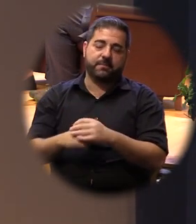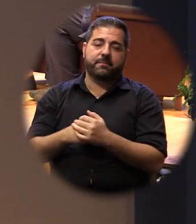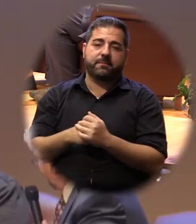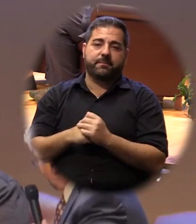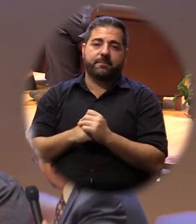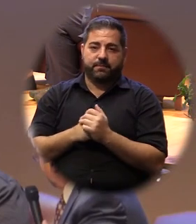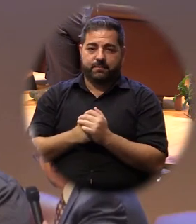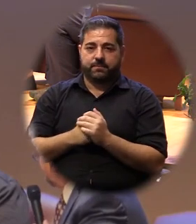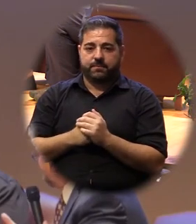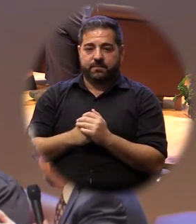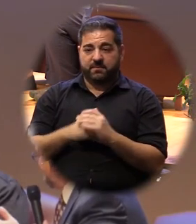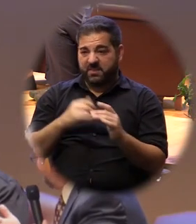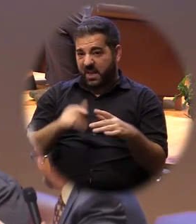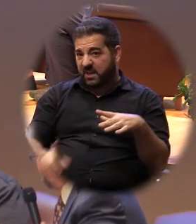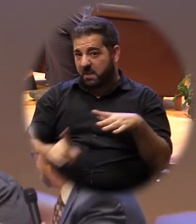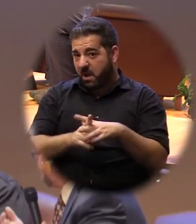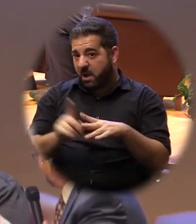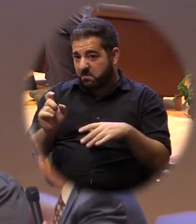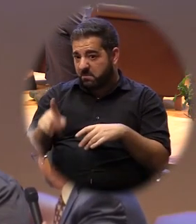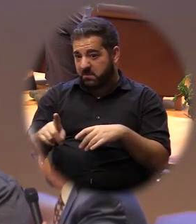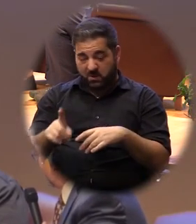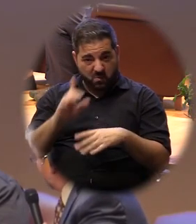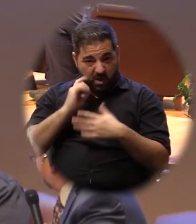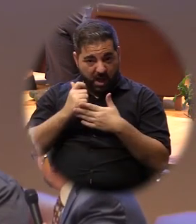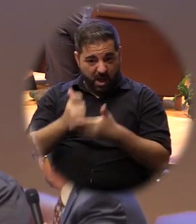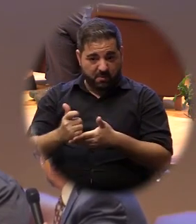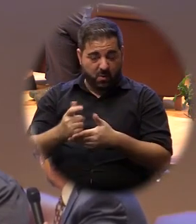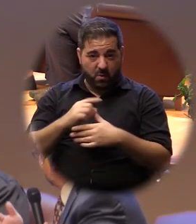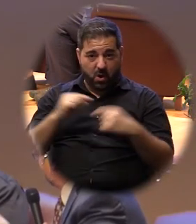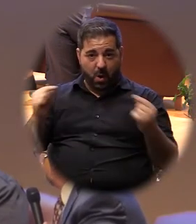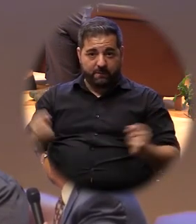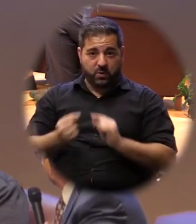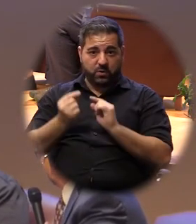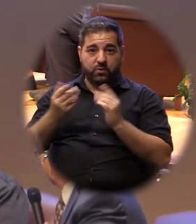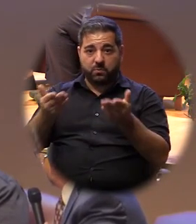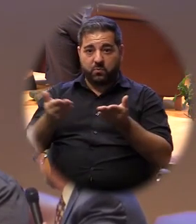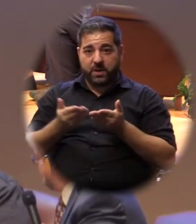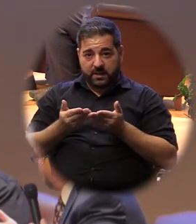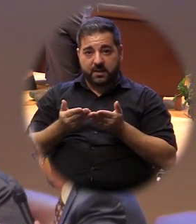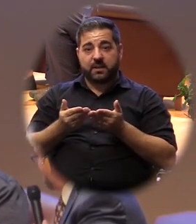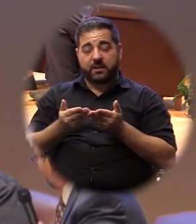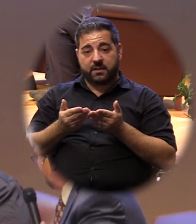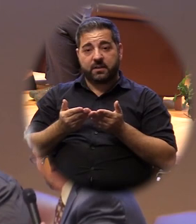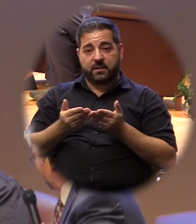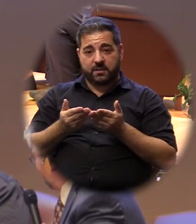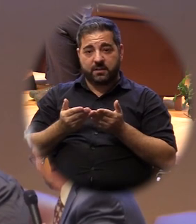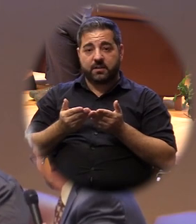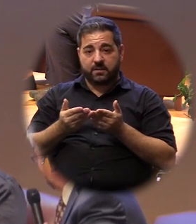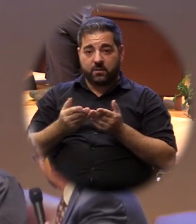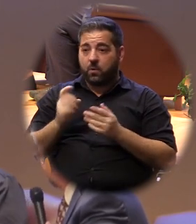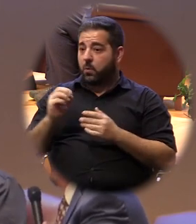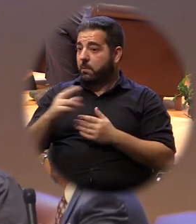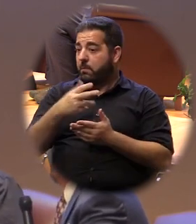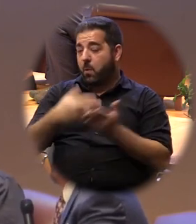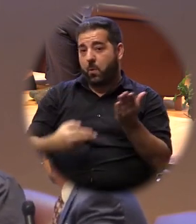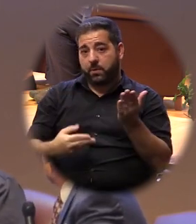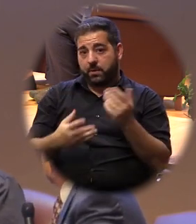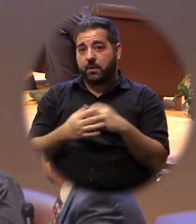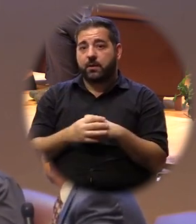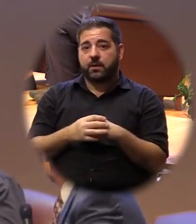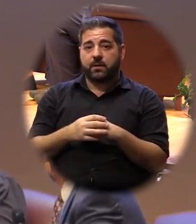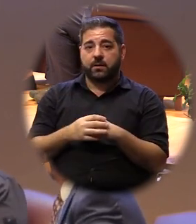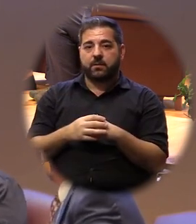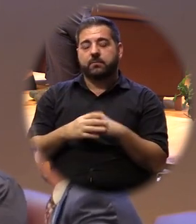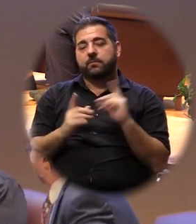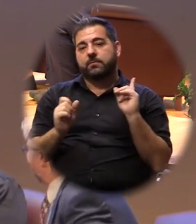Does it come up? I mean, is it helpful or is it harmful to bring in kind of Or maybe it can be both in different contexts. Yeah, those